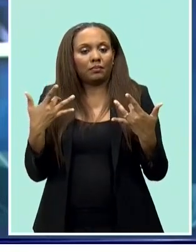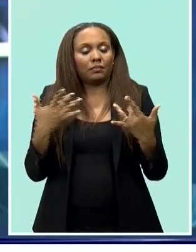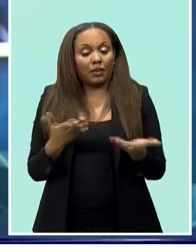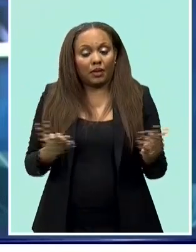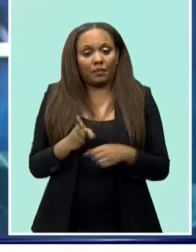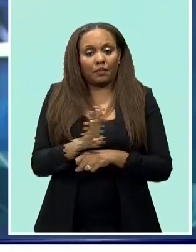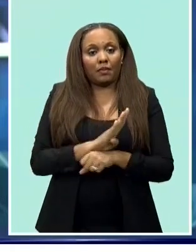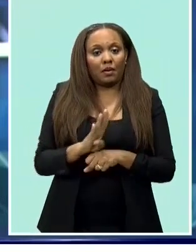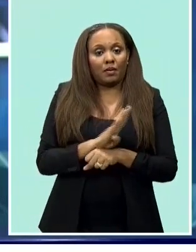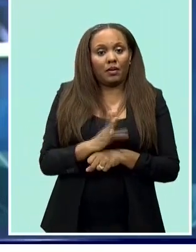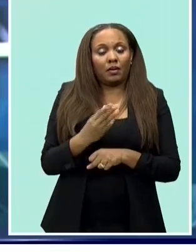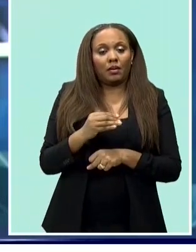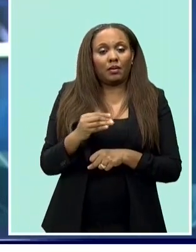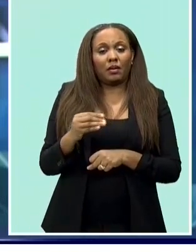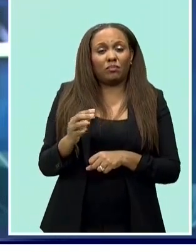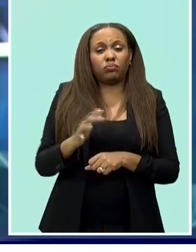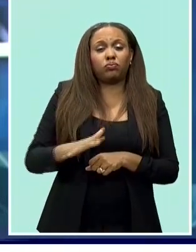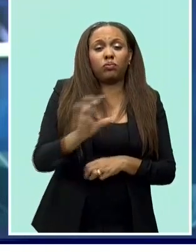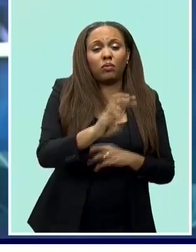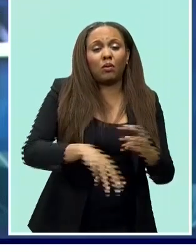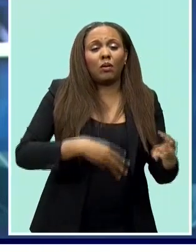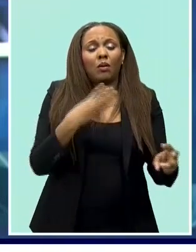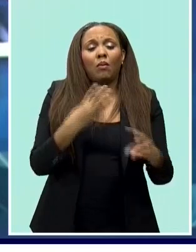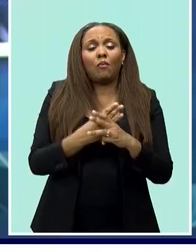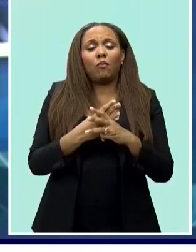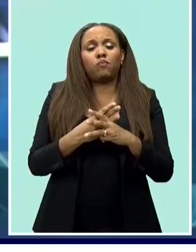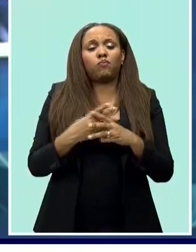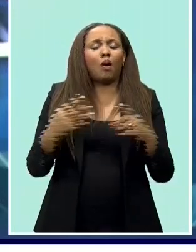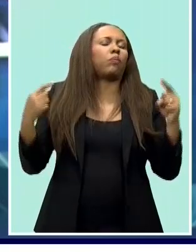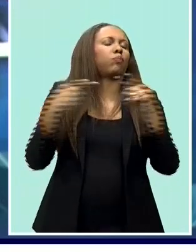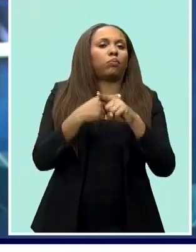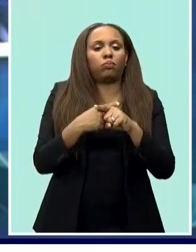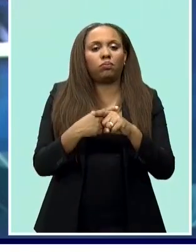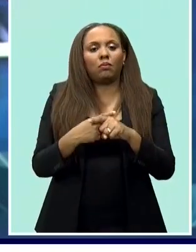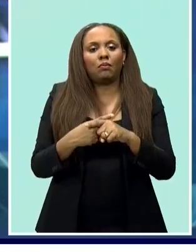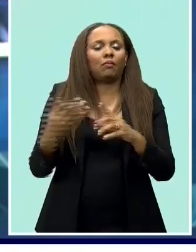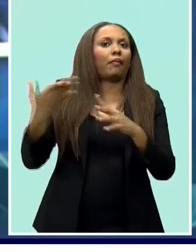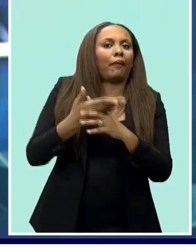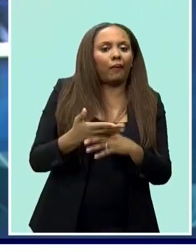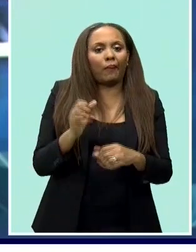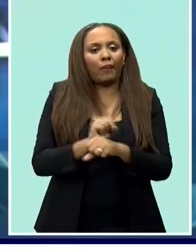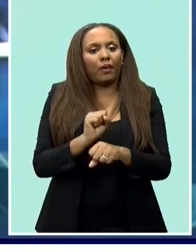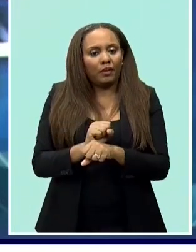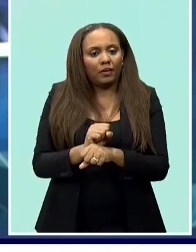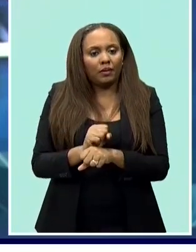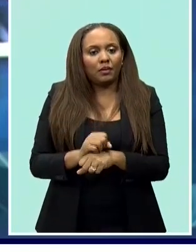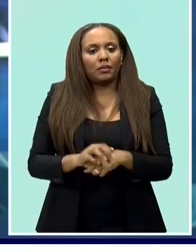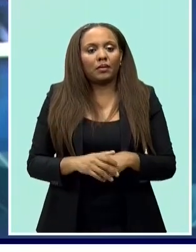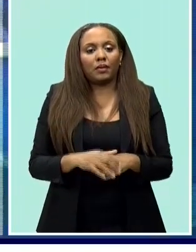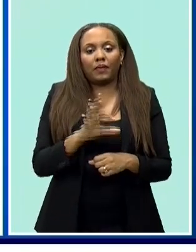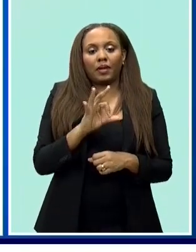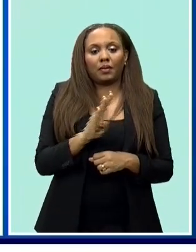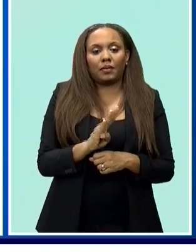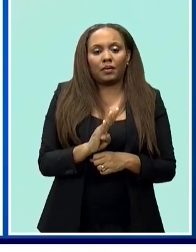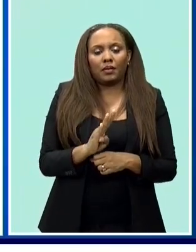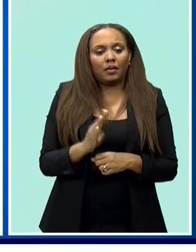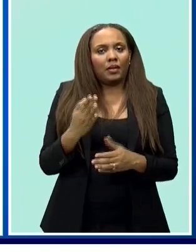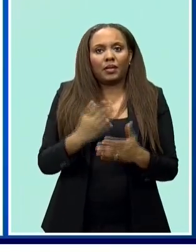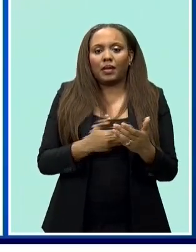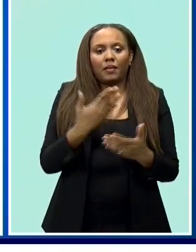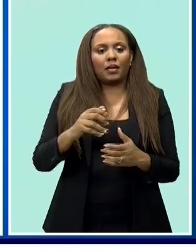were frustrated today as the two social media platforms stopped working properly. The Facebook issue appeared to be specific to